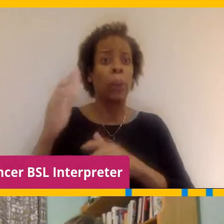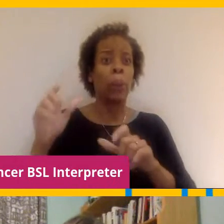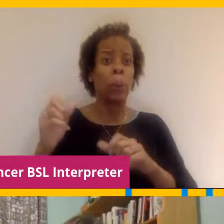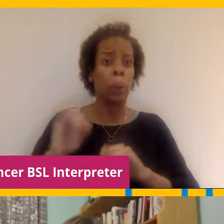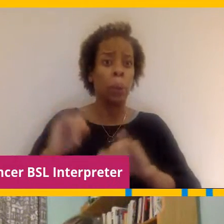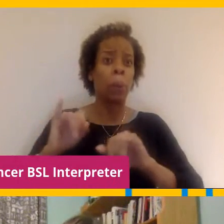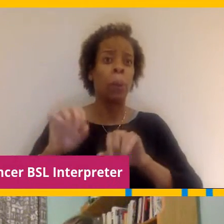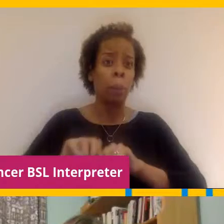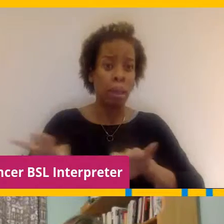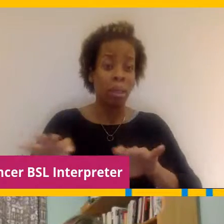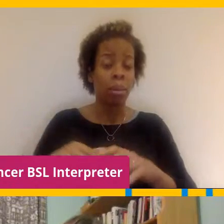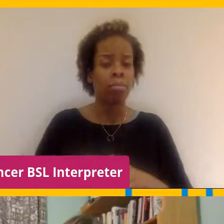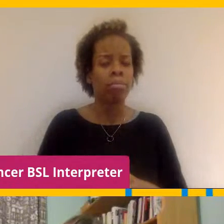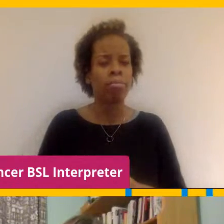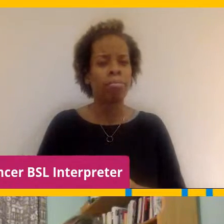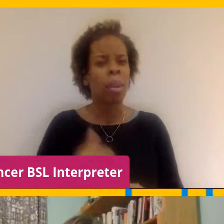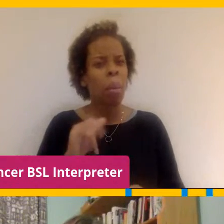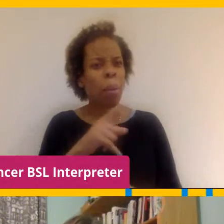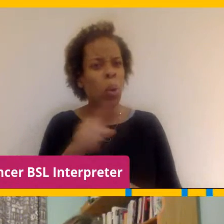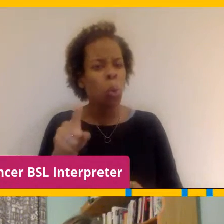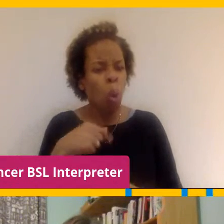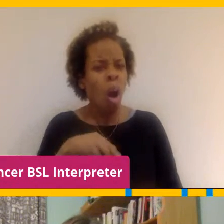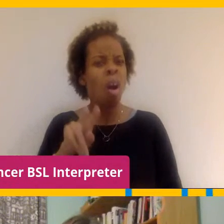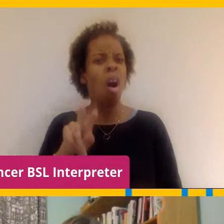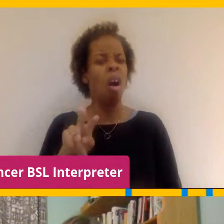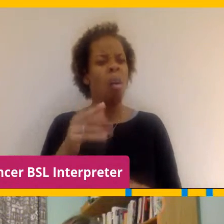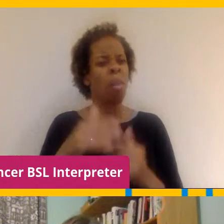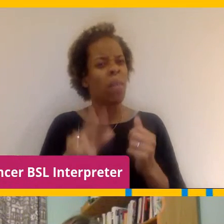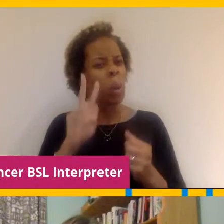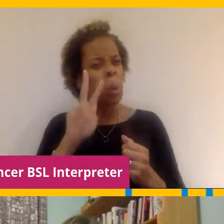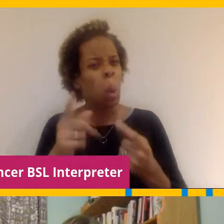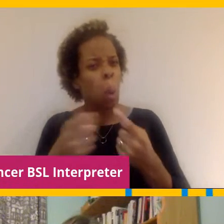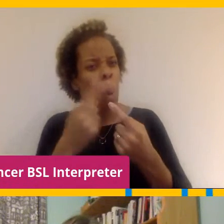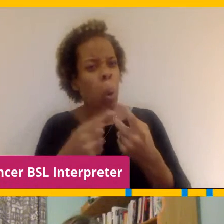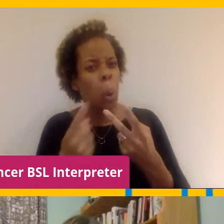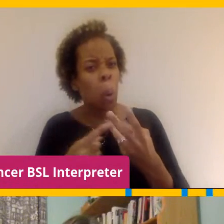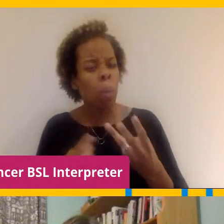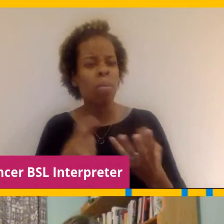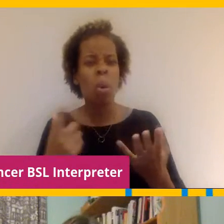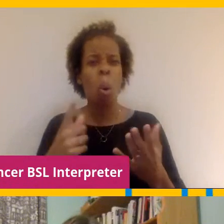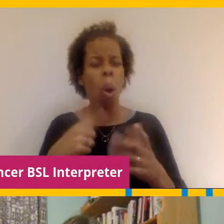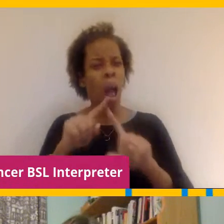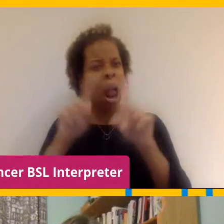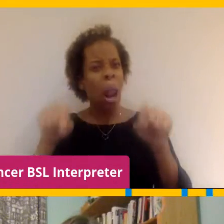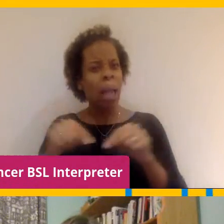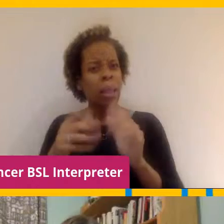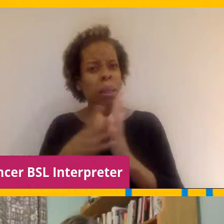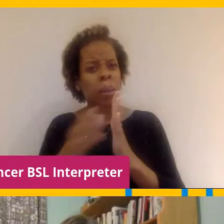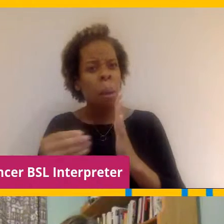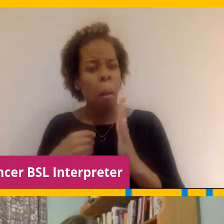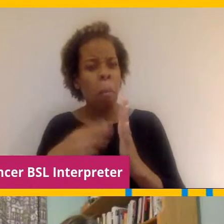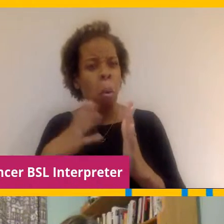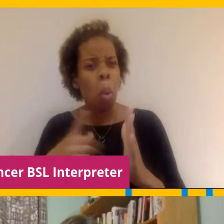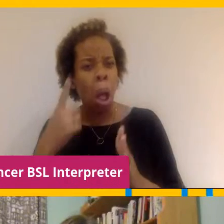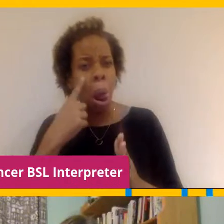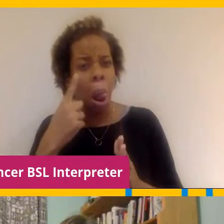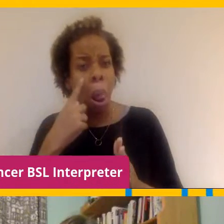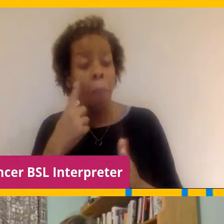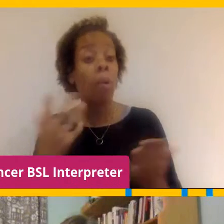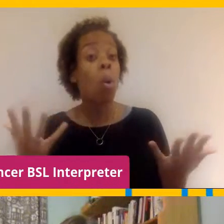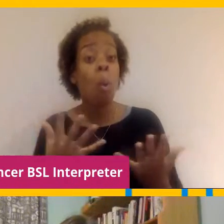of the things that Alex just referred to, or if you want to check out the template letters, for example, then you can have a look on the website. If you go